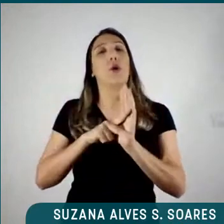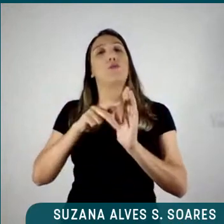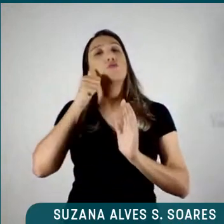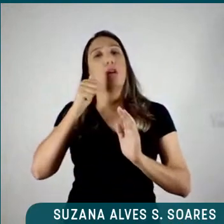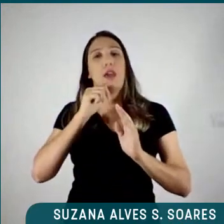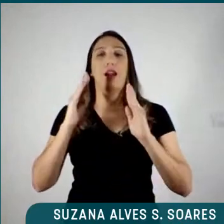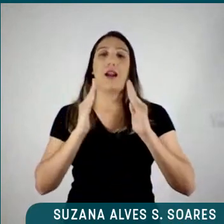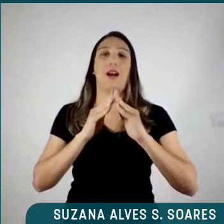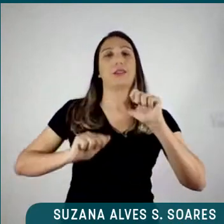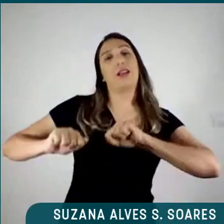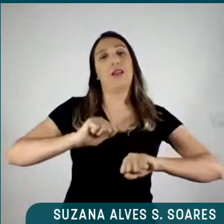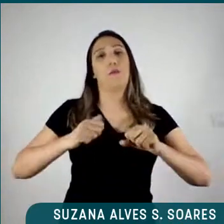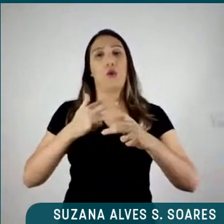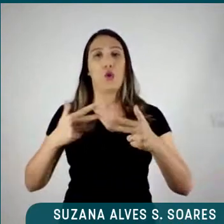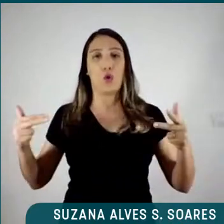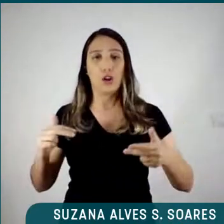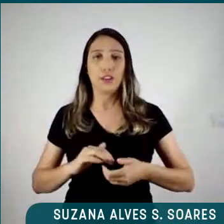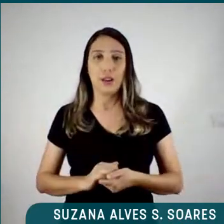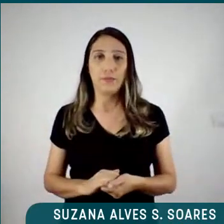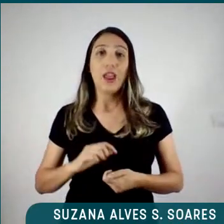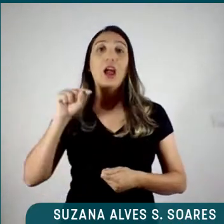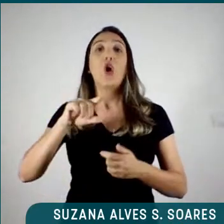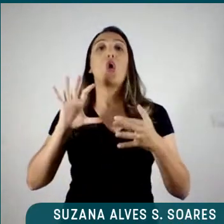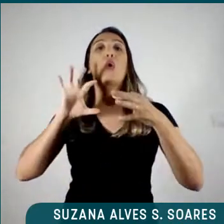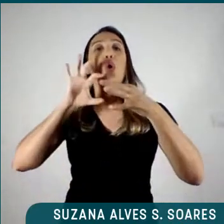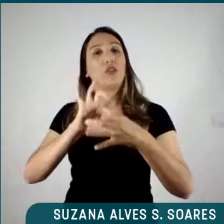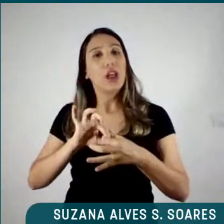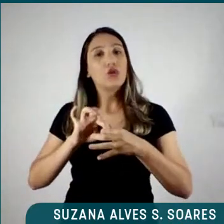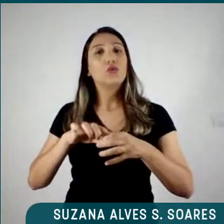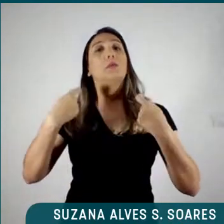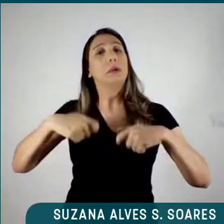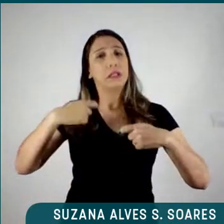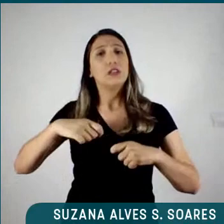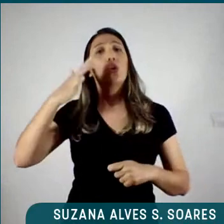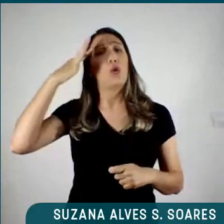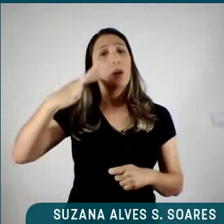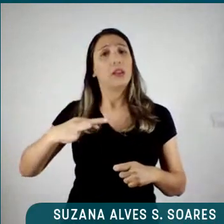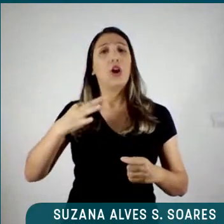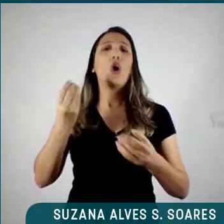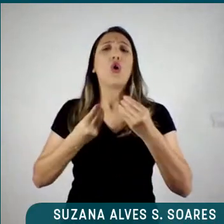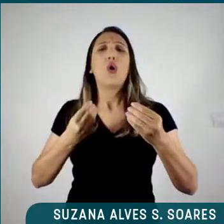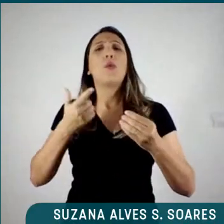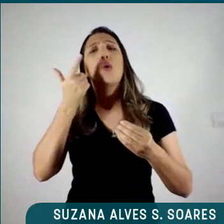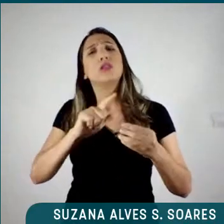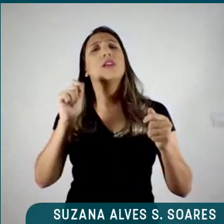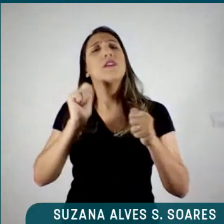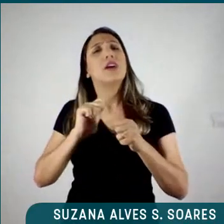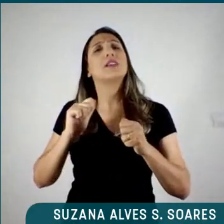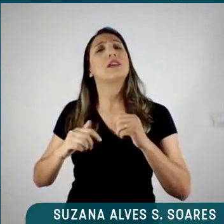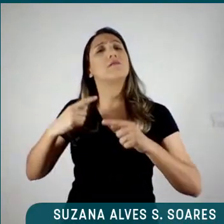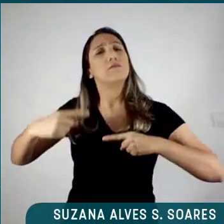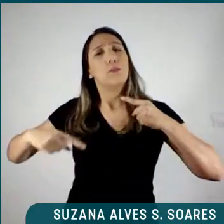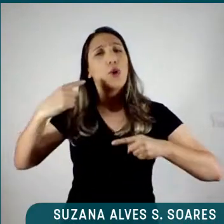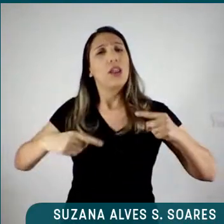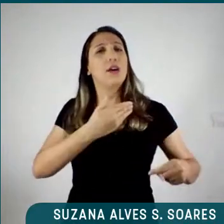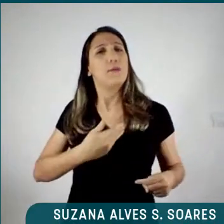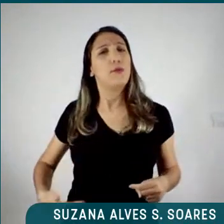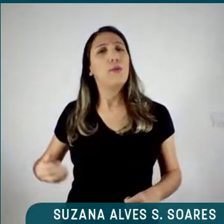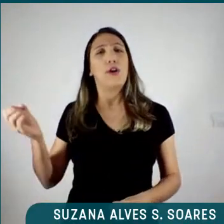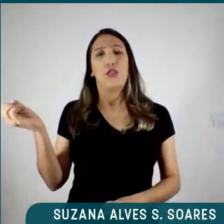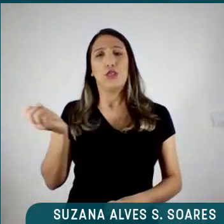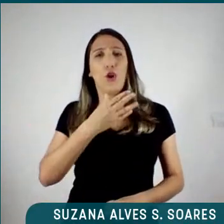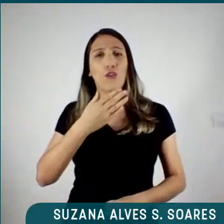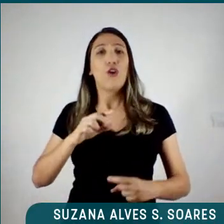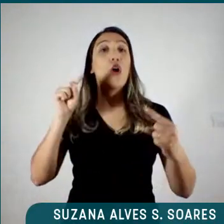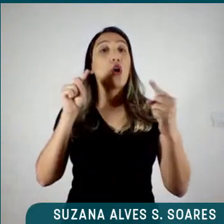the violence in gender, impacted on the income of the women that were already vulnerable, and